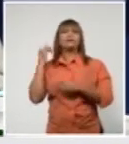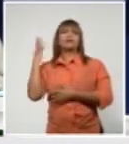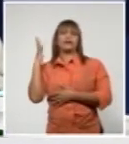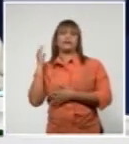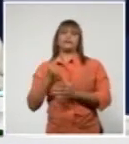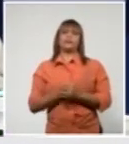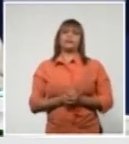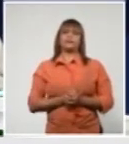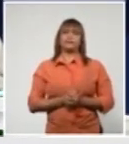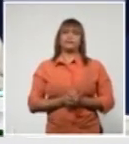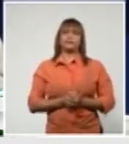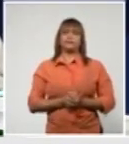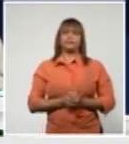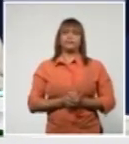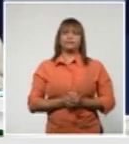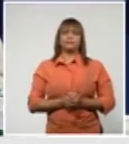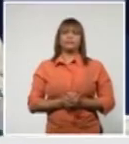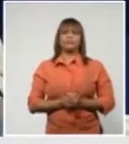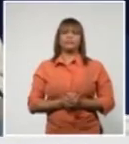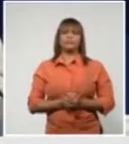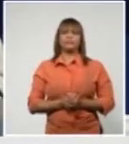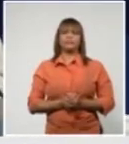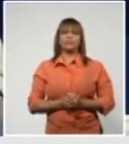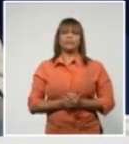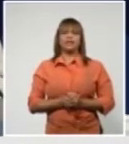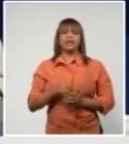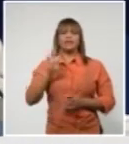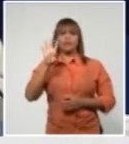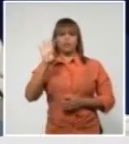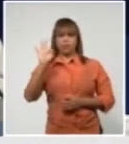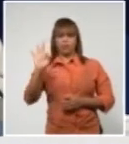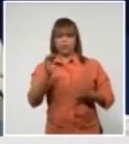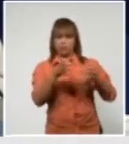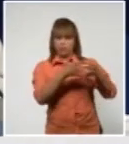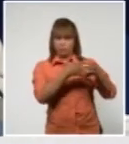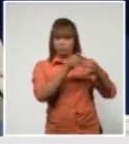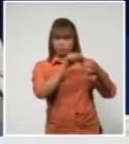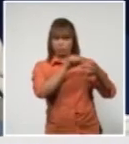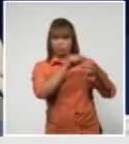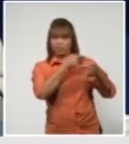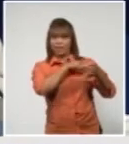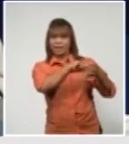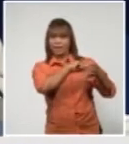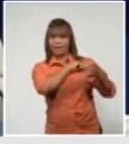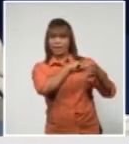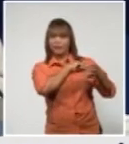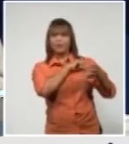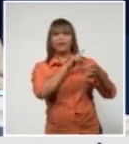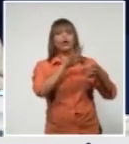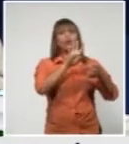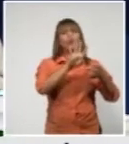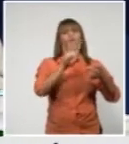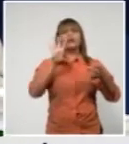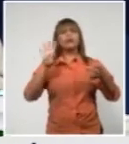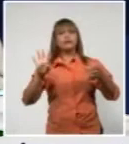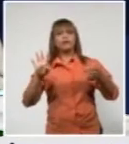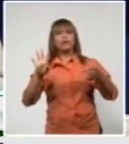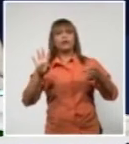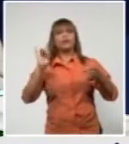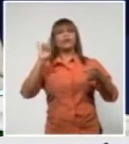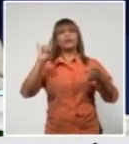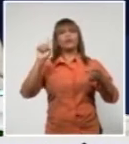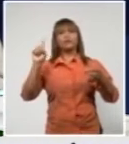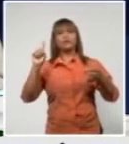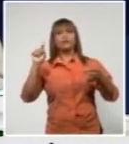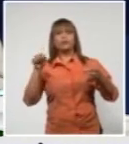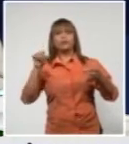all cases on the island since the pandemic began have had contact with someone who previously tested positive for